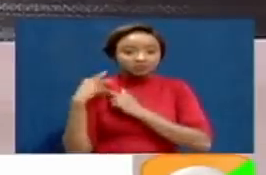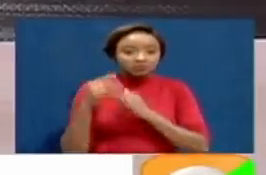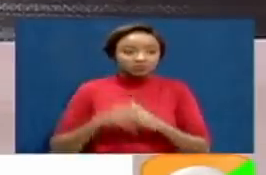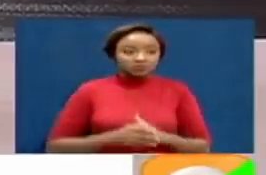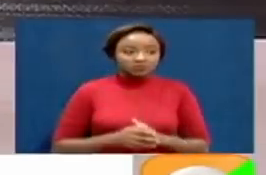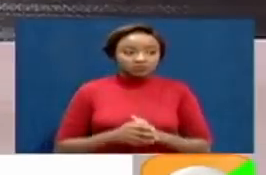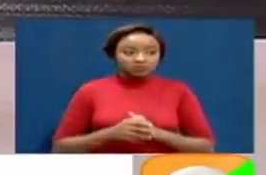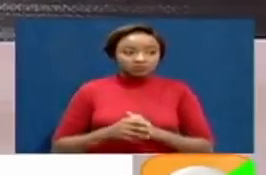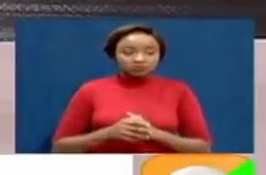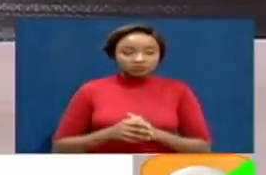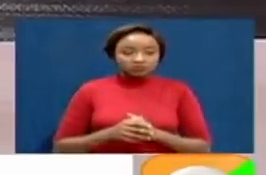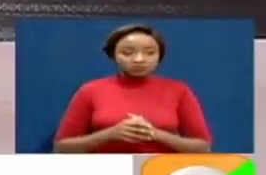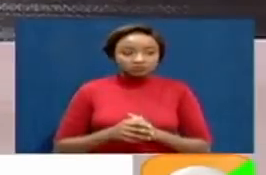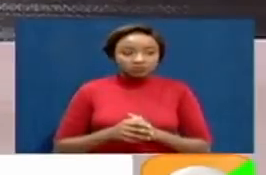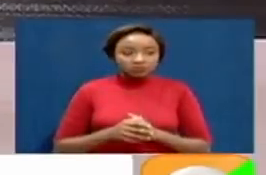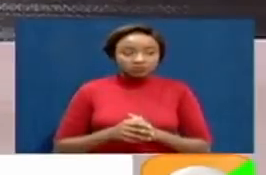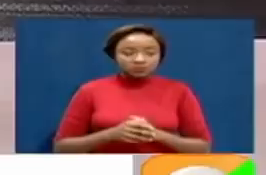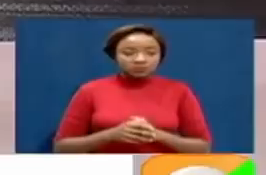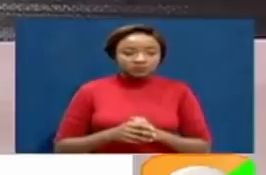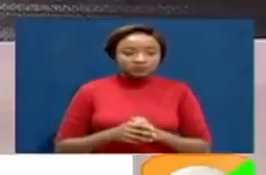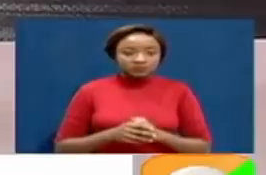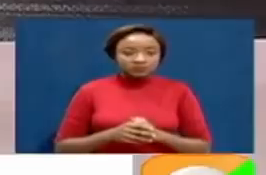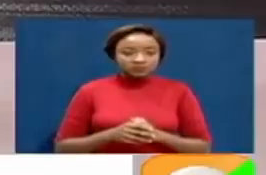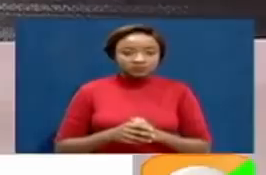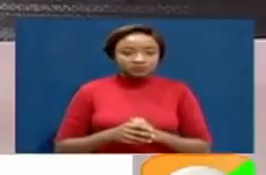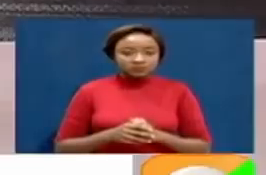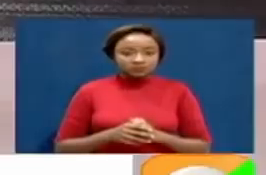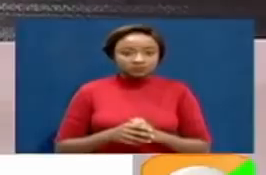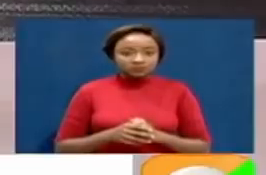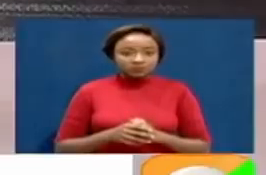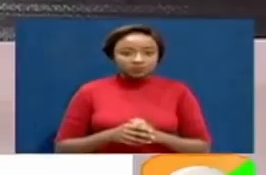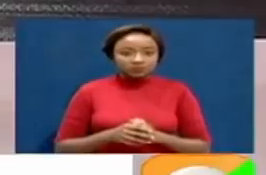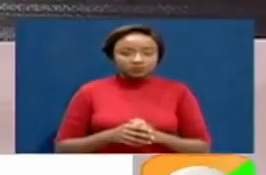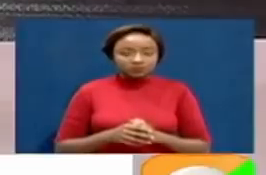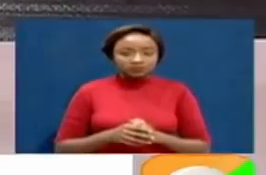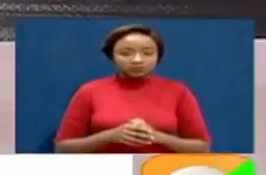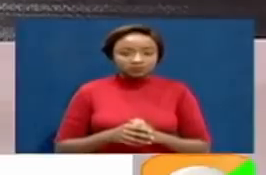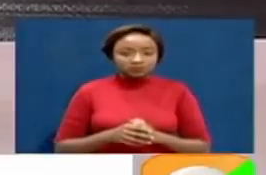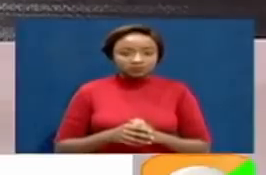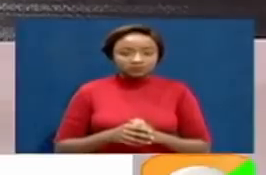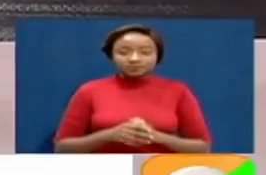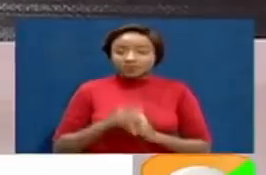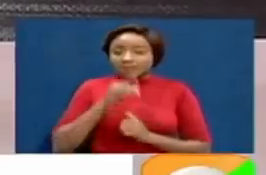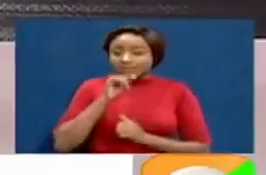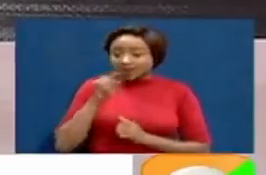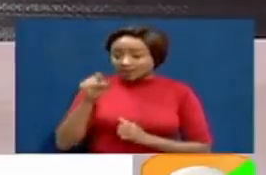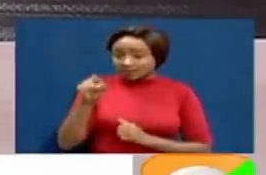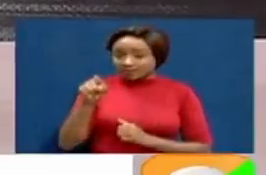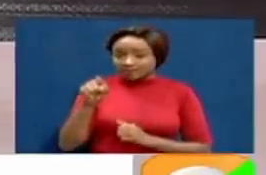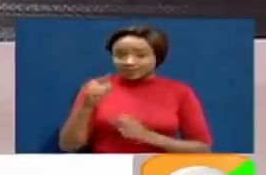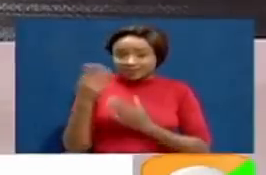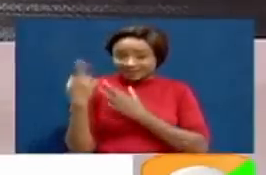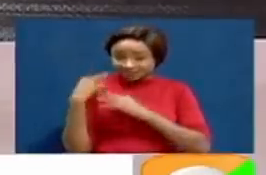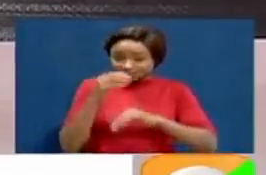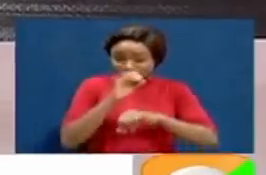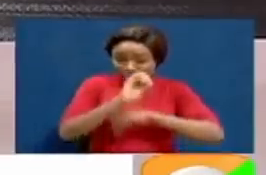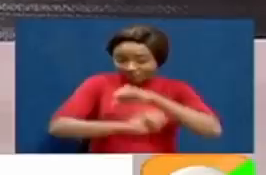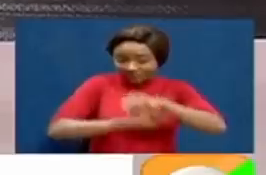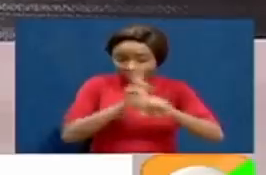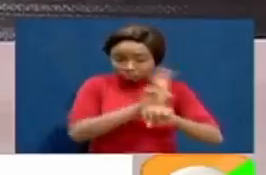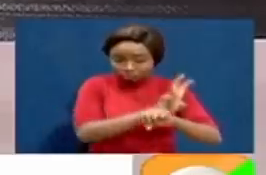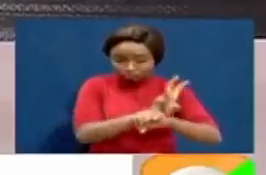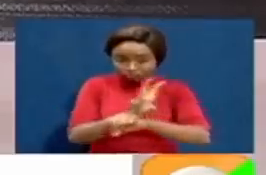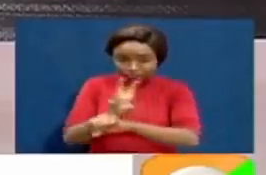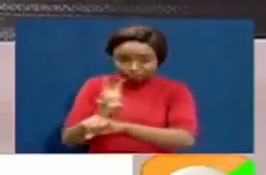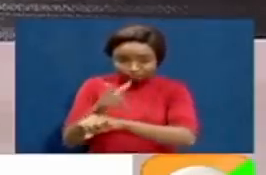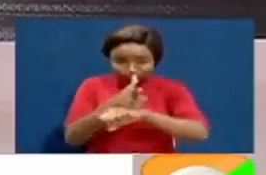International Airport with 239 passengers from China on Wednesday, says he will take the Kenya Airports Authority to